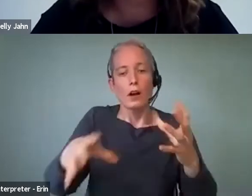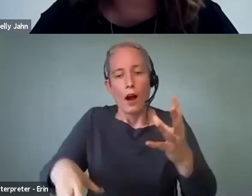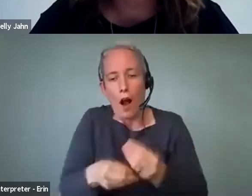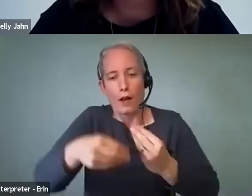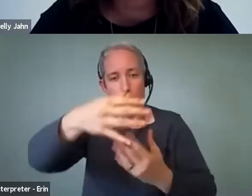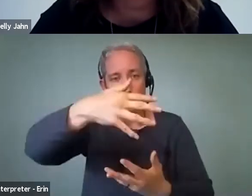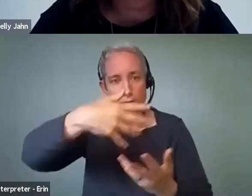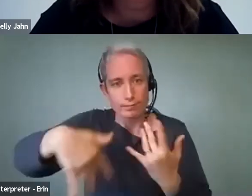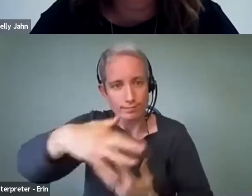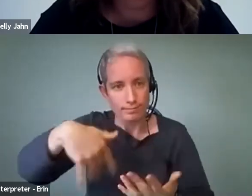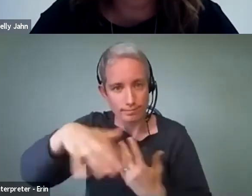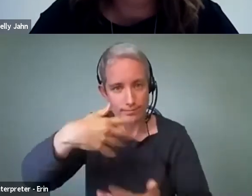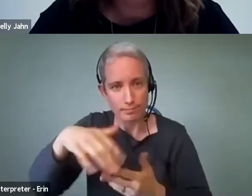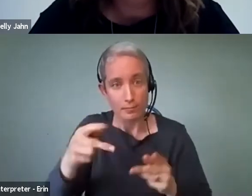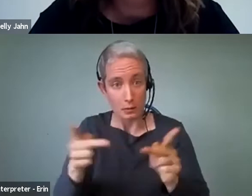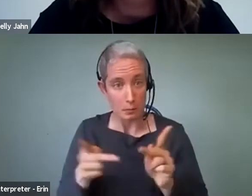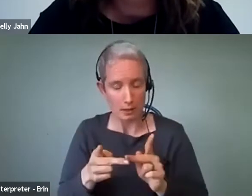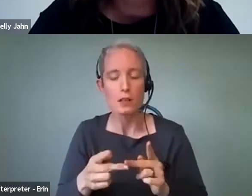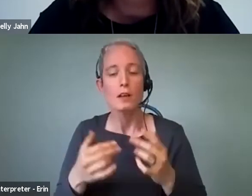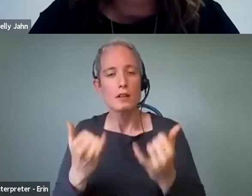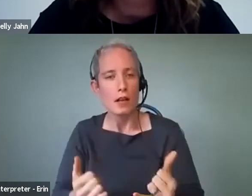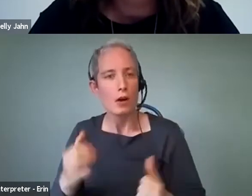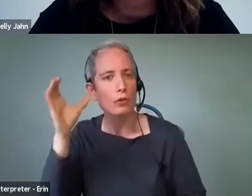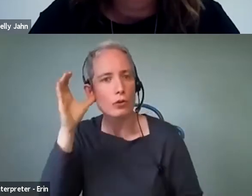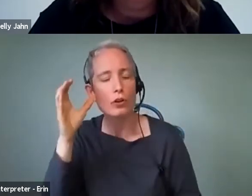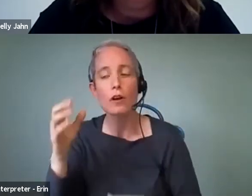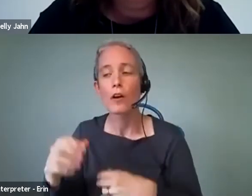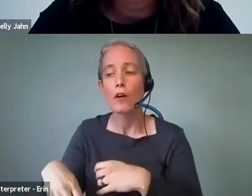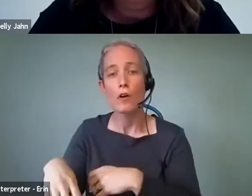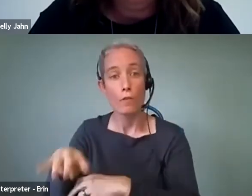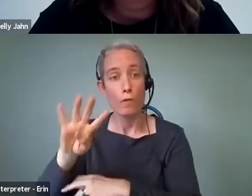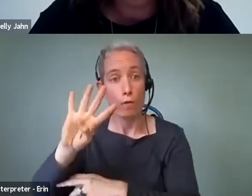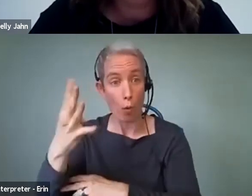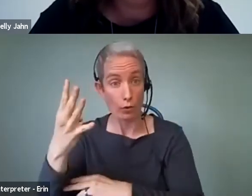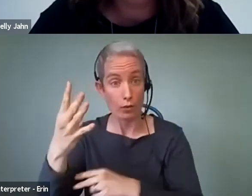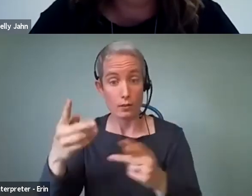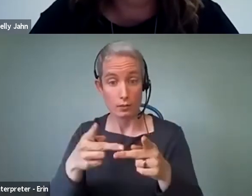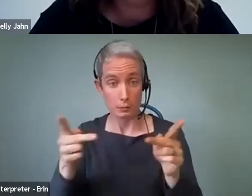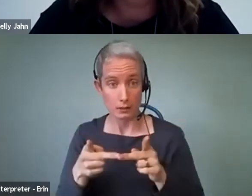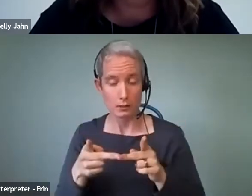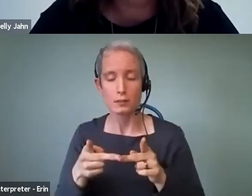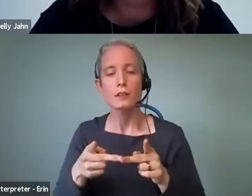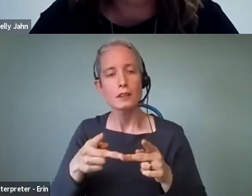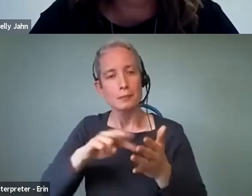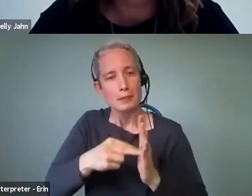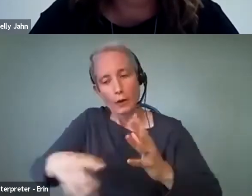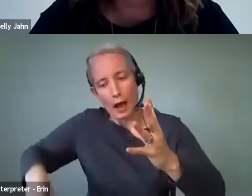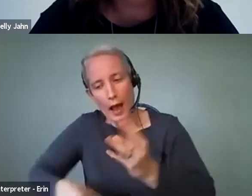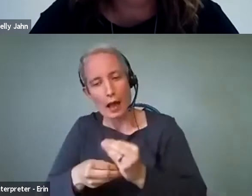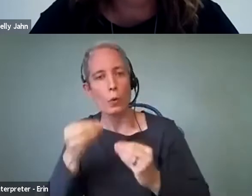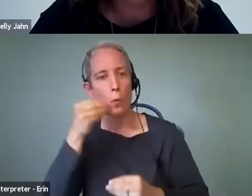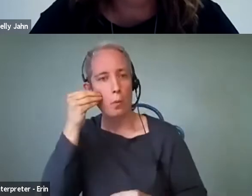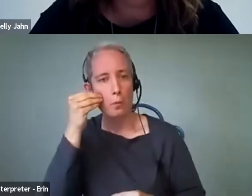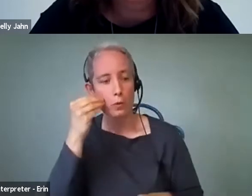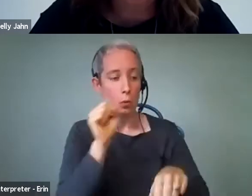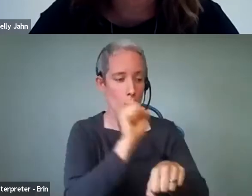fourth space. So this is the new concept that brings, home, which we're all working from, the